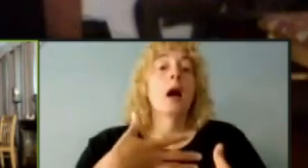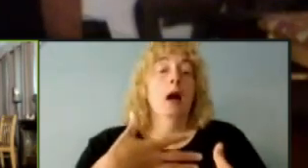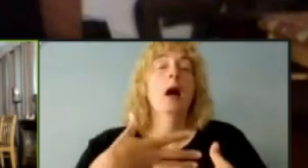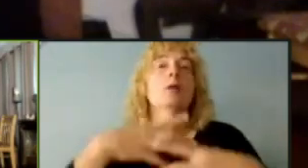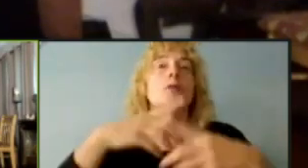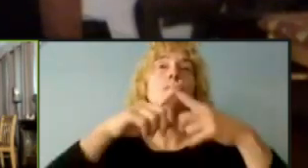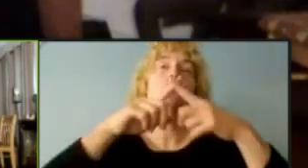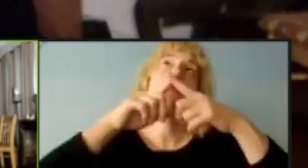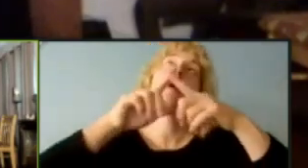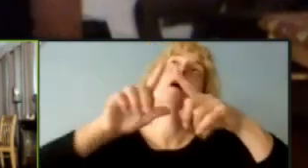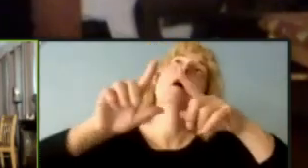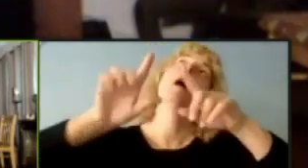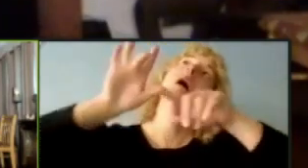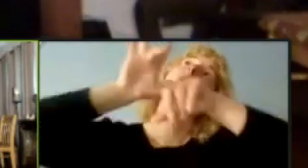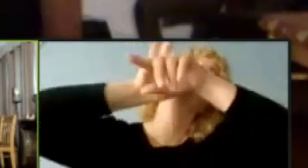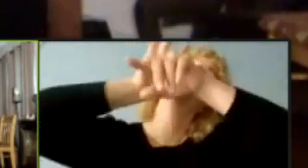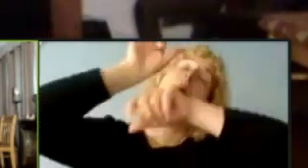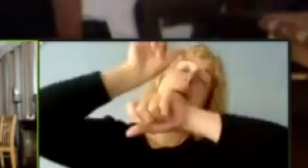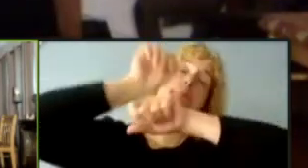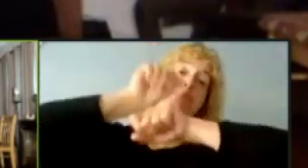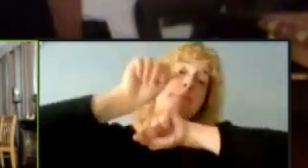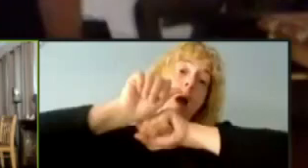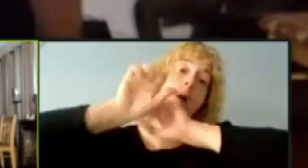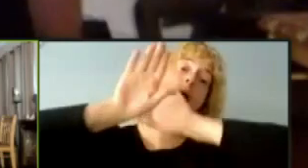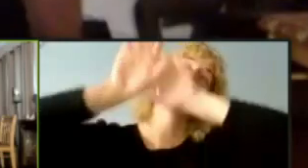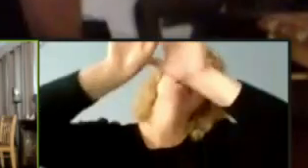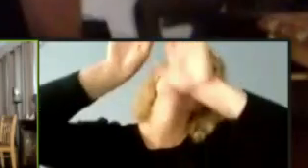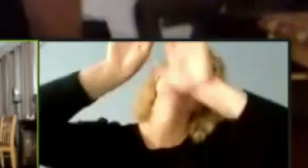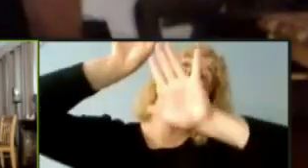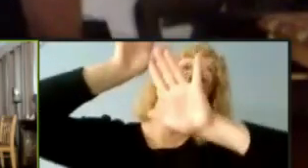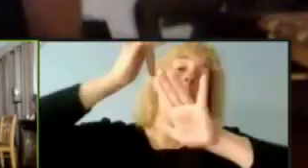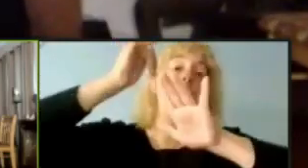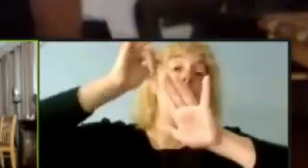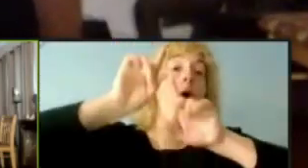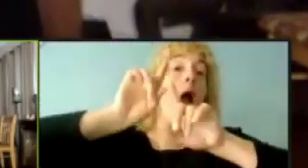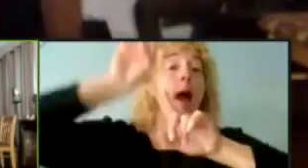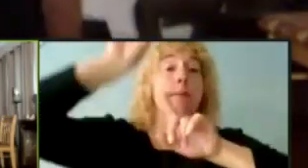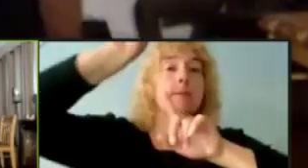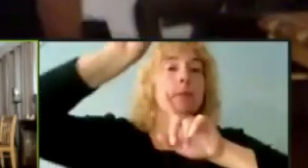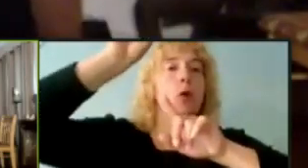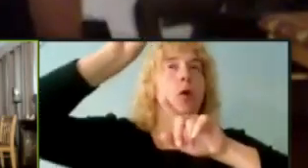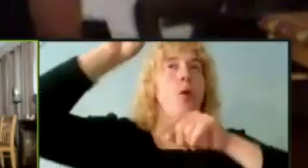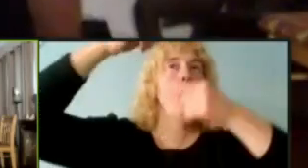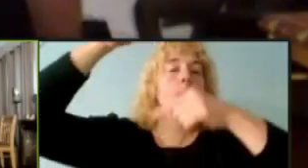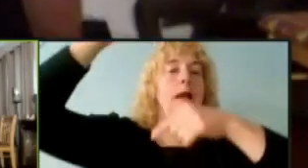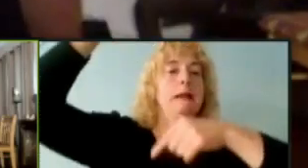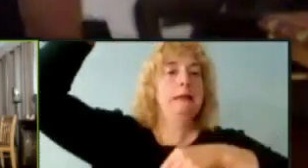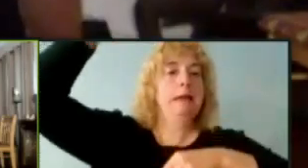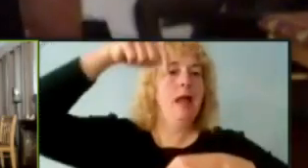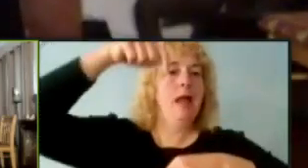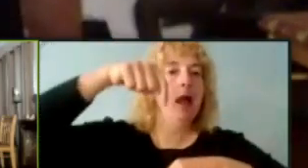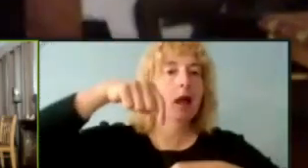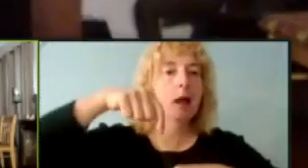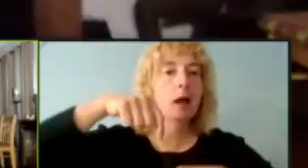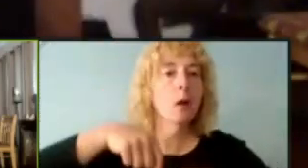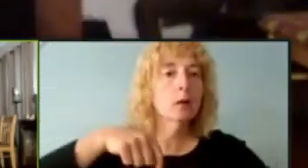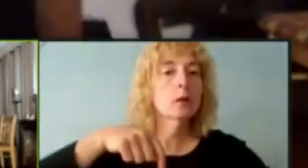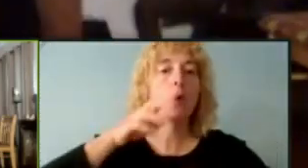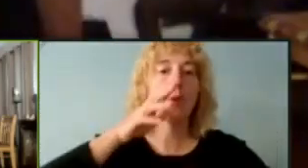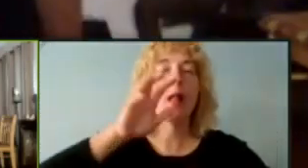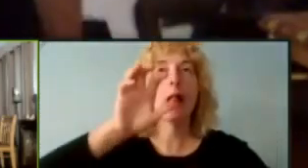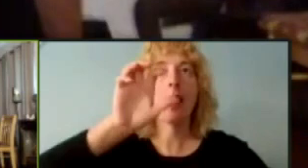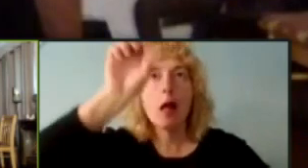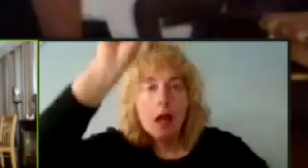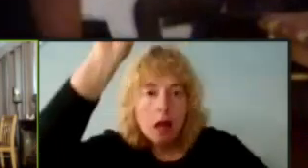climb down the mountain. All right, we climbed up, so this time we're going to climb down a little lower. A